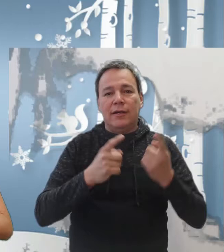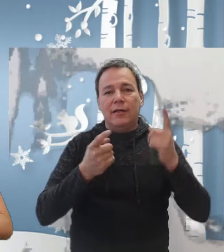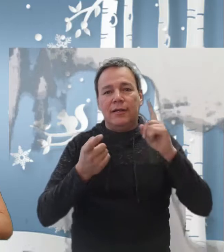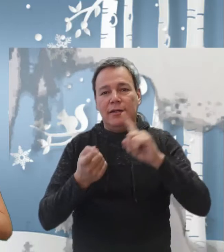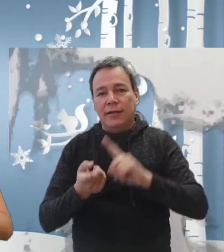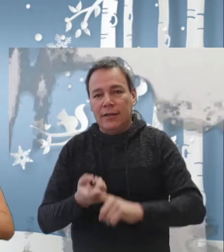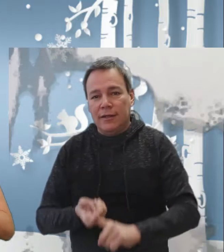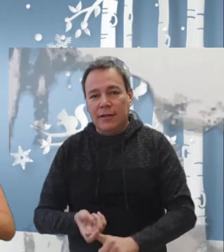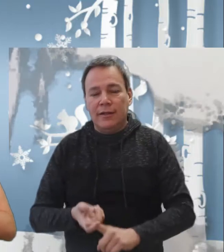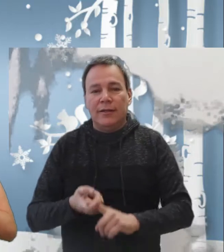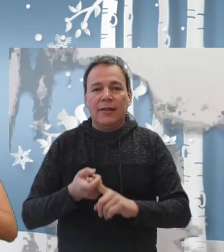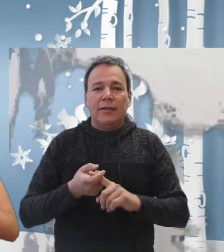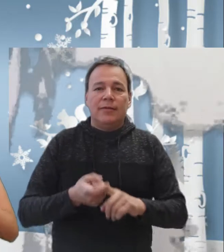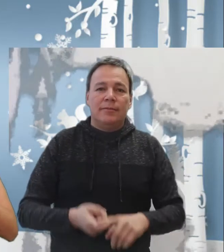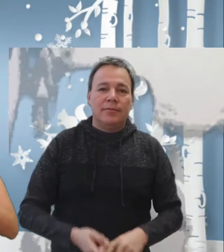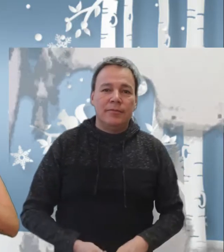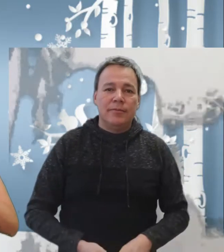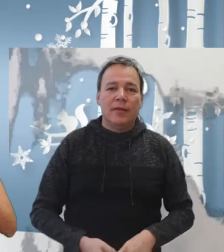friend, hello